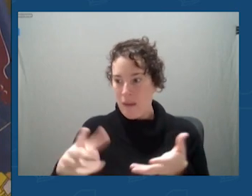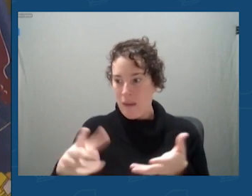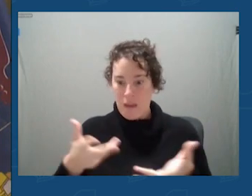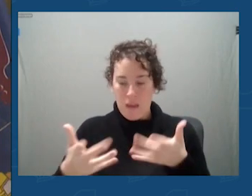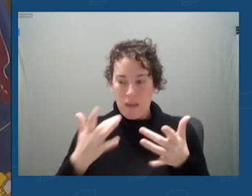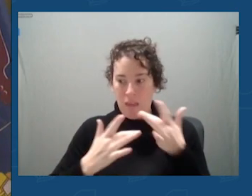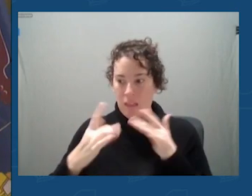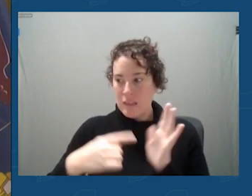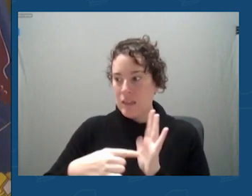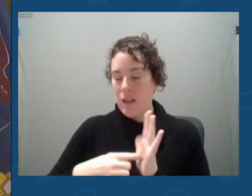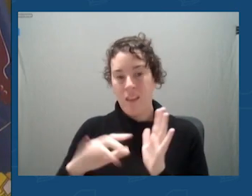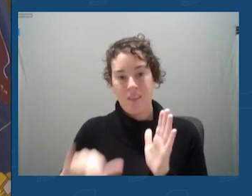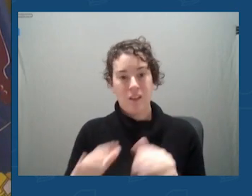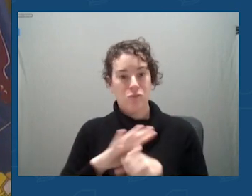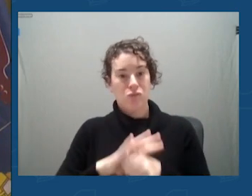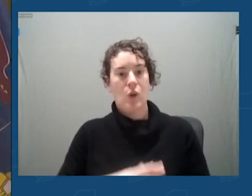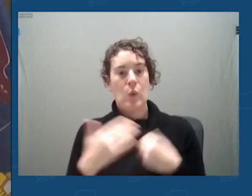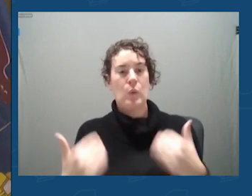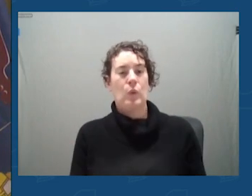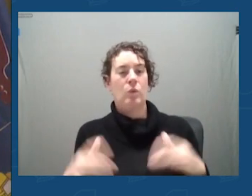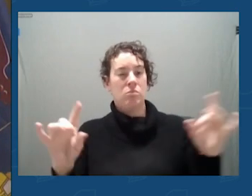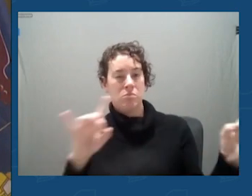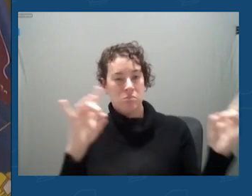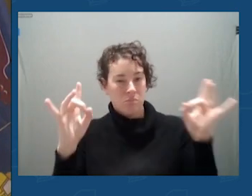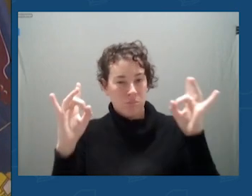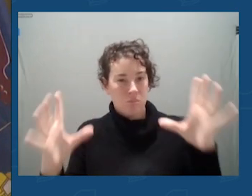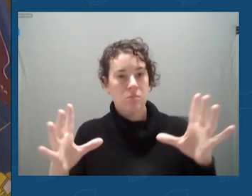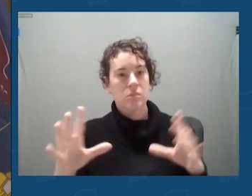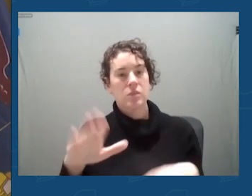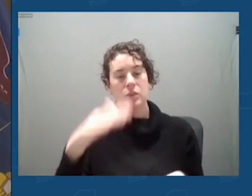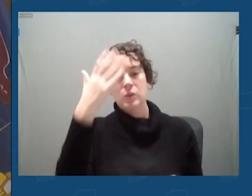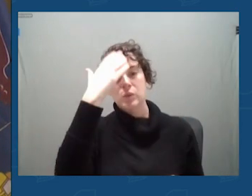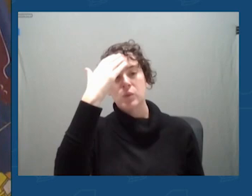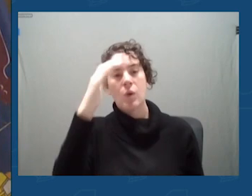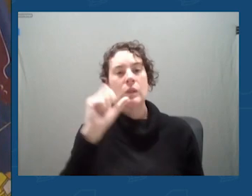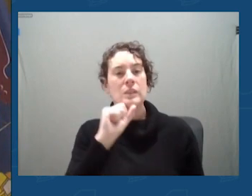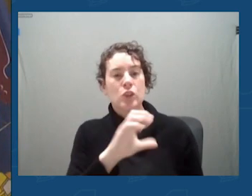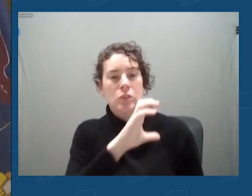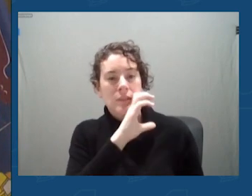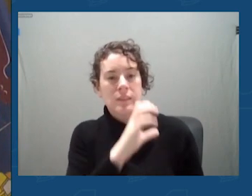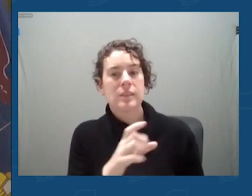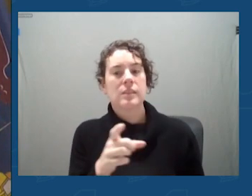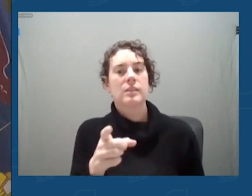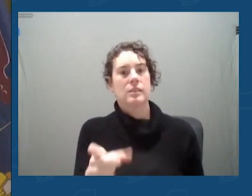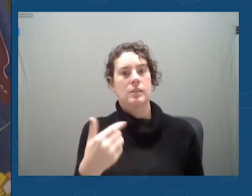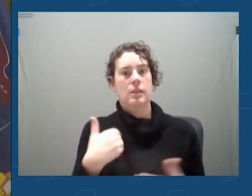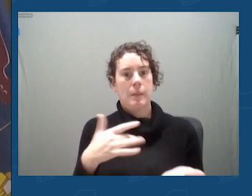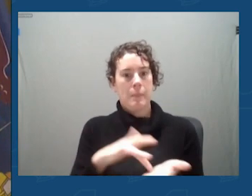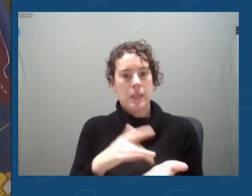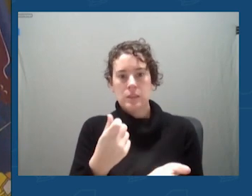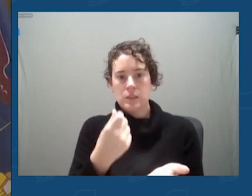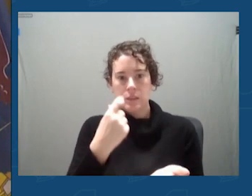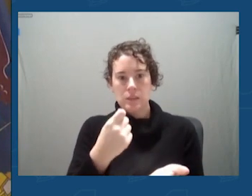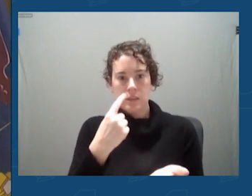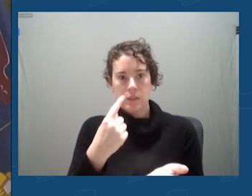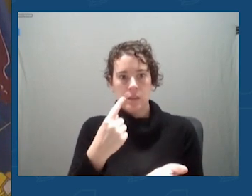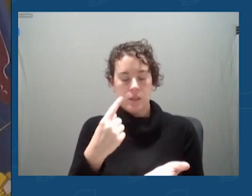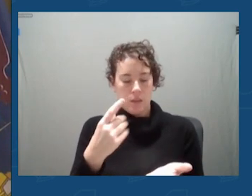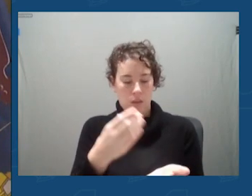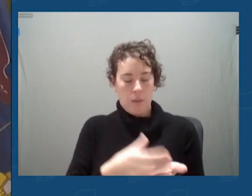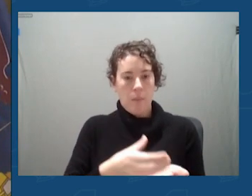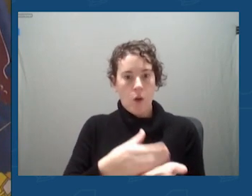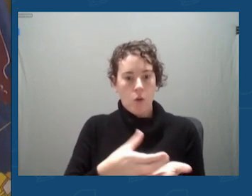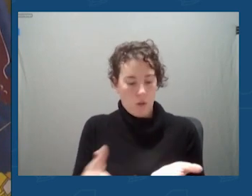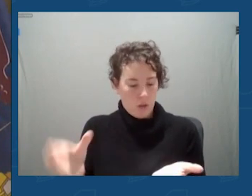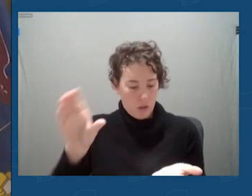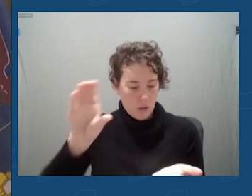level of stress this causes. Think about an elderly citizen who's taking their prescription drugs, opens up the bottle, empties it out